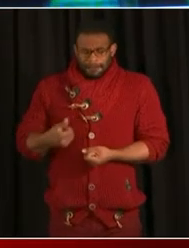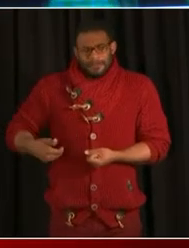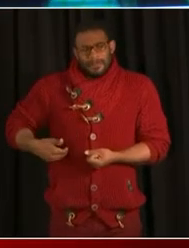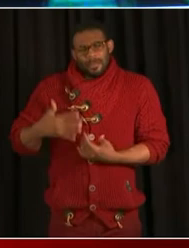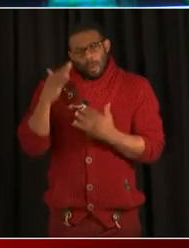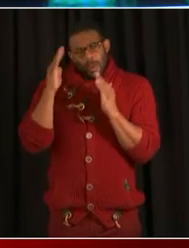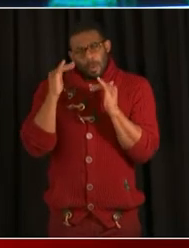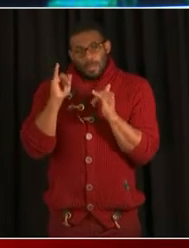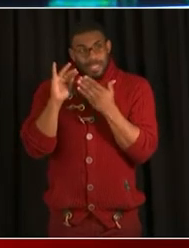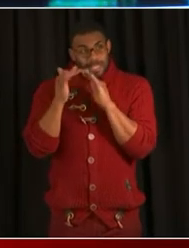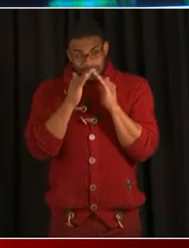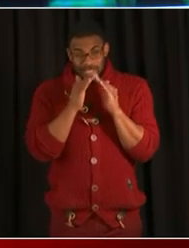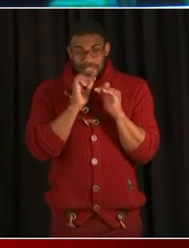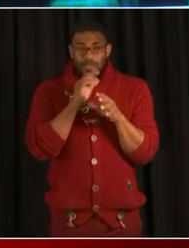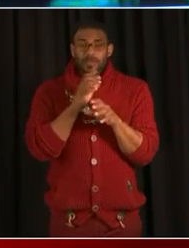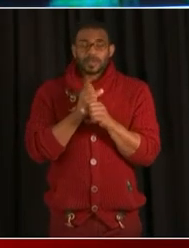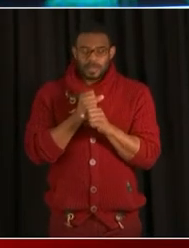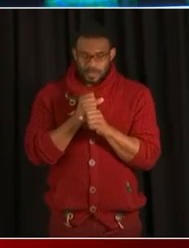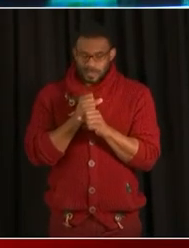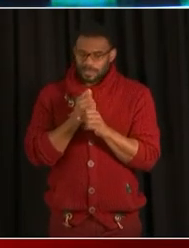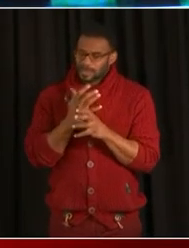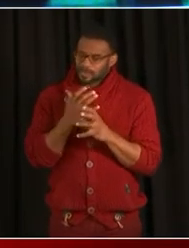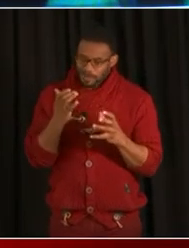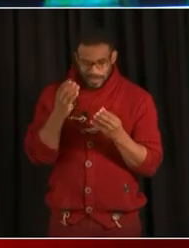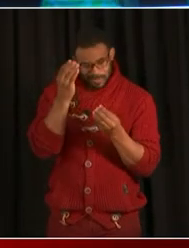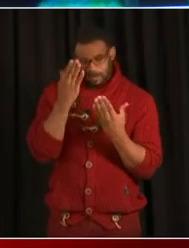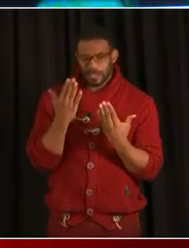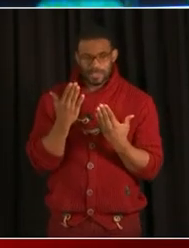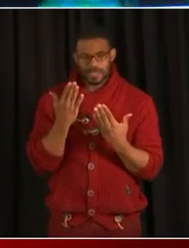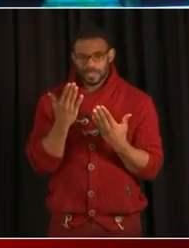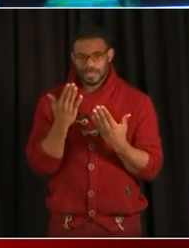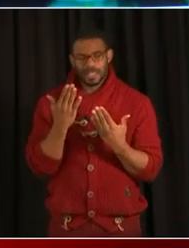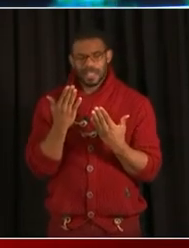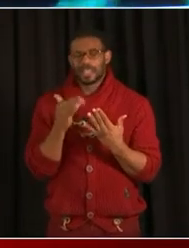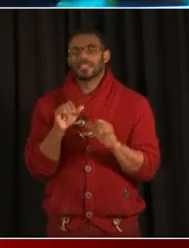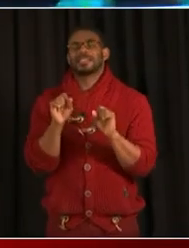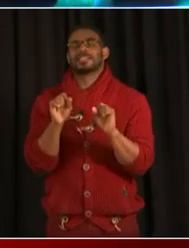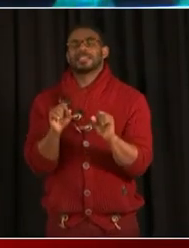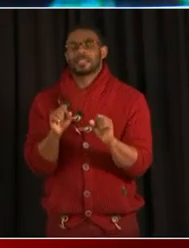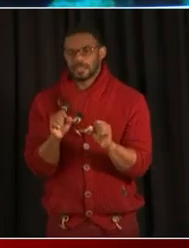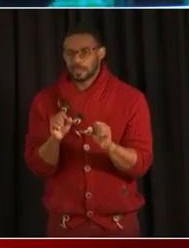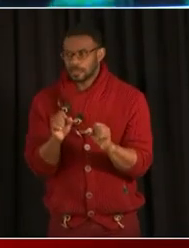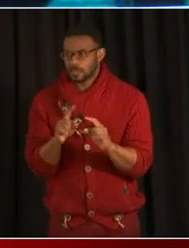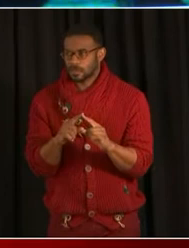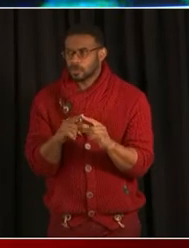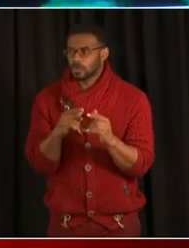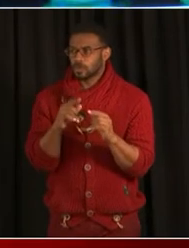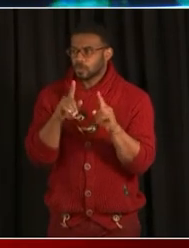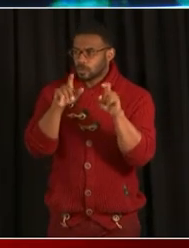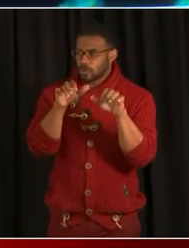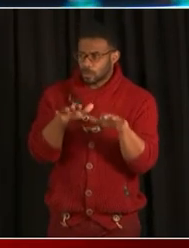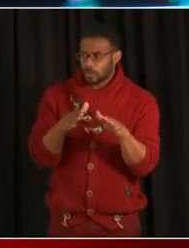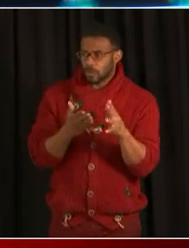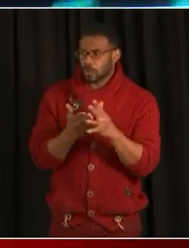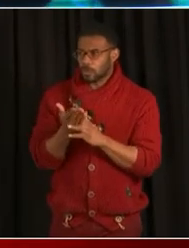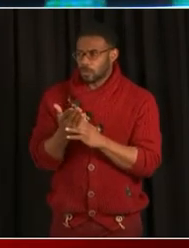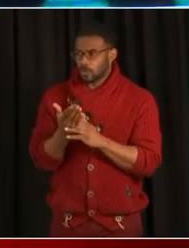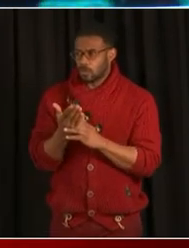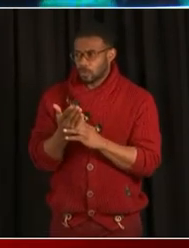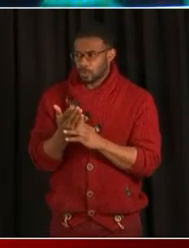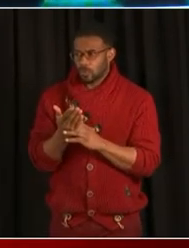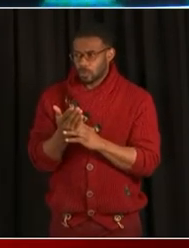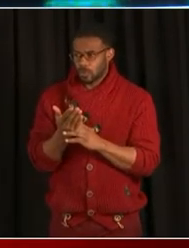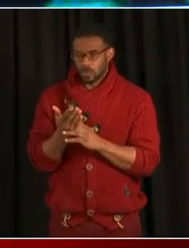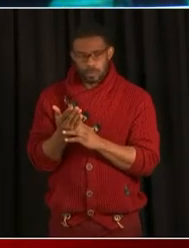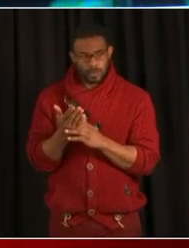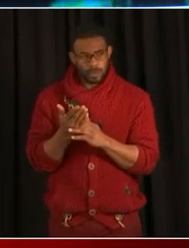confidence that the city is receiving as much information as it can through surveys, through forums like